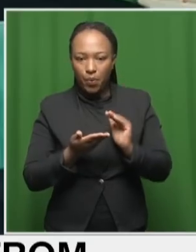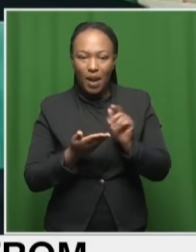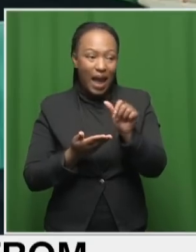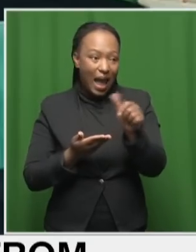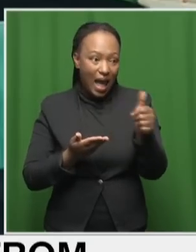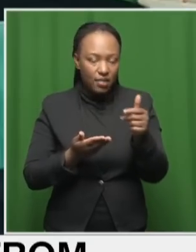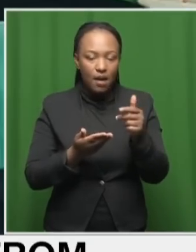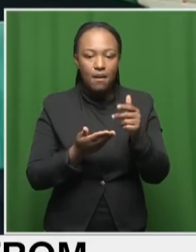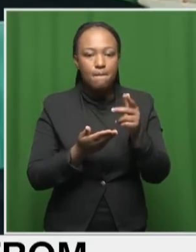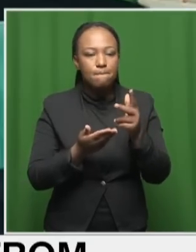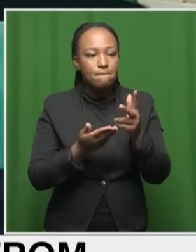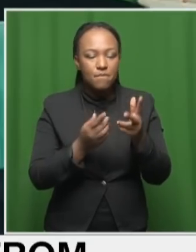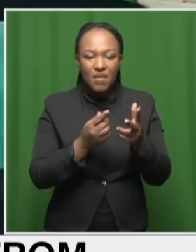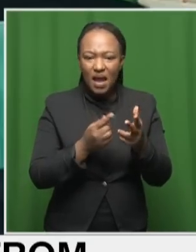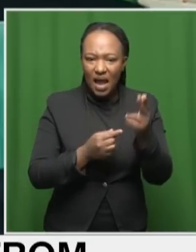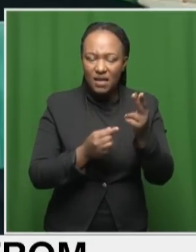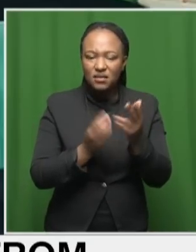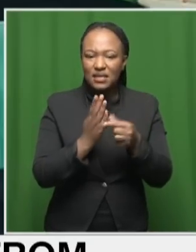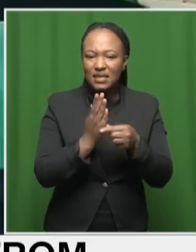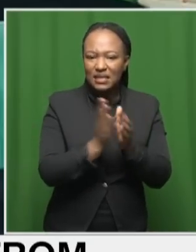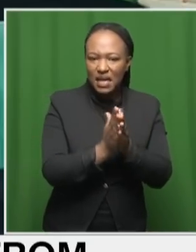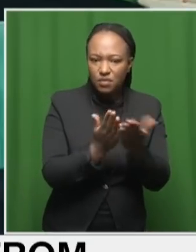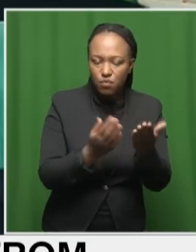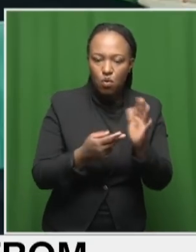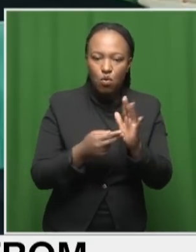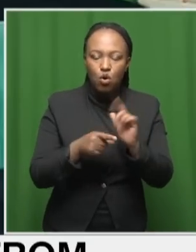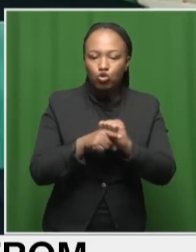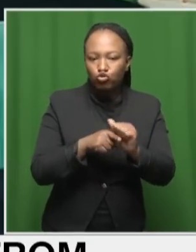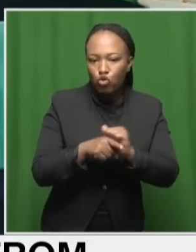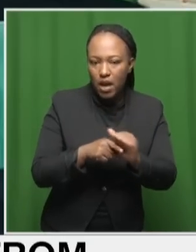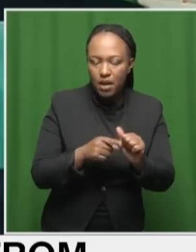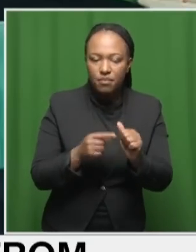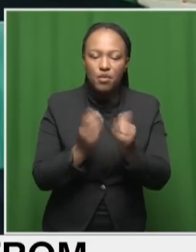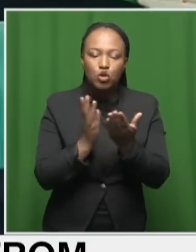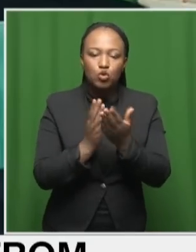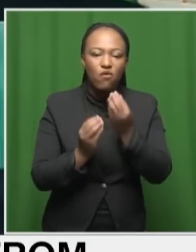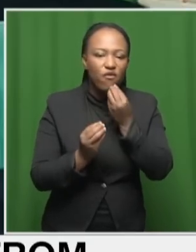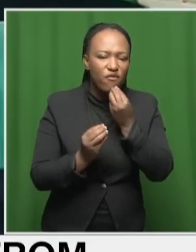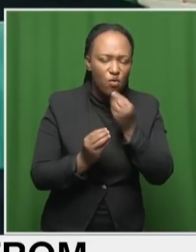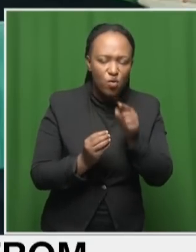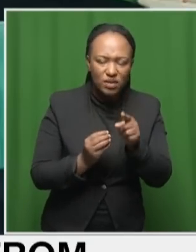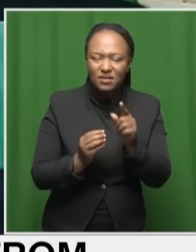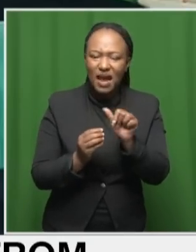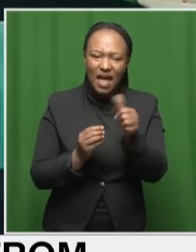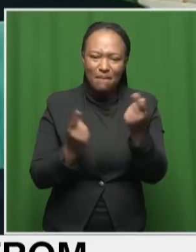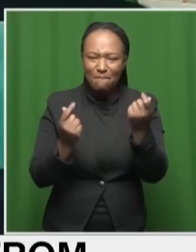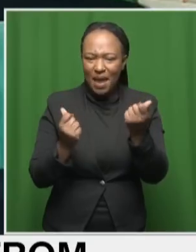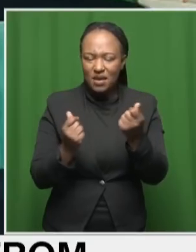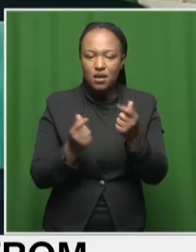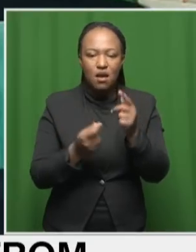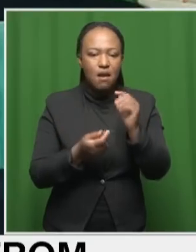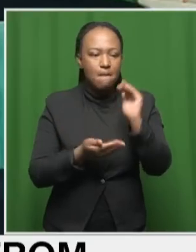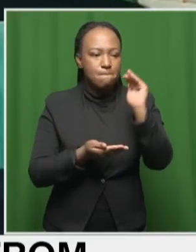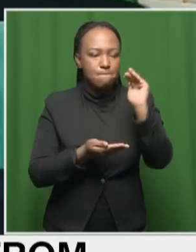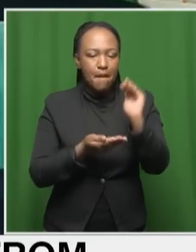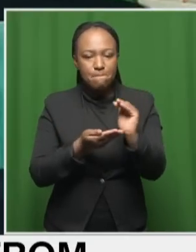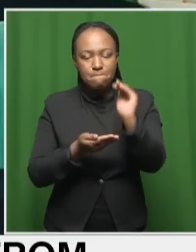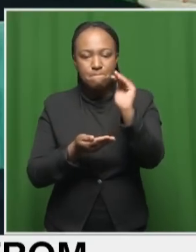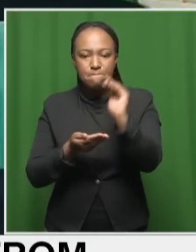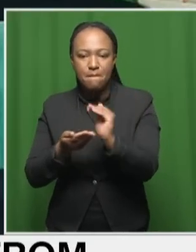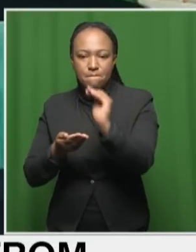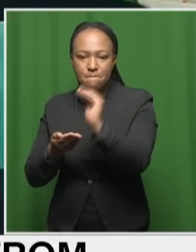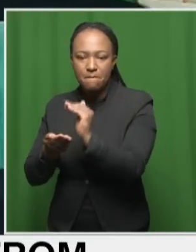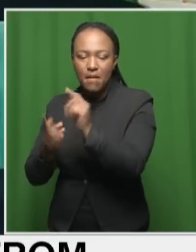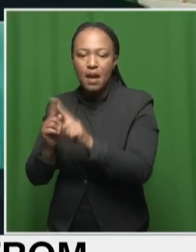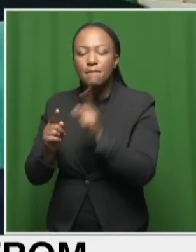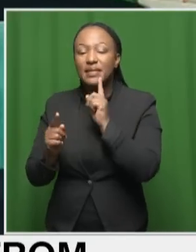that get cut. Money for textbooks, money for training, money for the school nutrition program. All of those kinds of things are seen as much more discretionary than